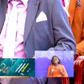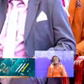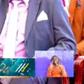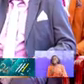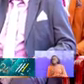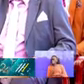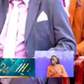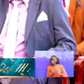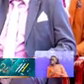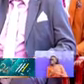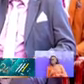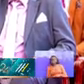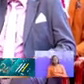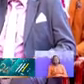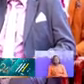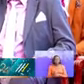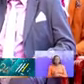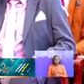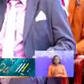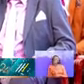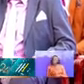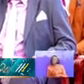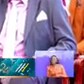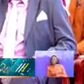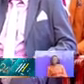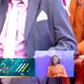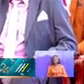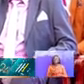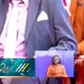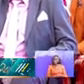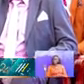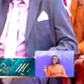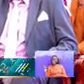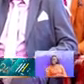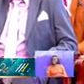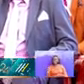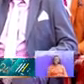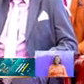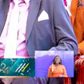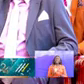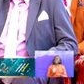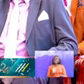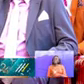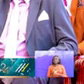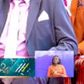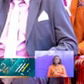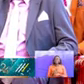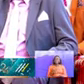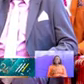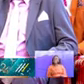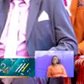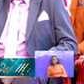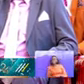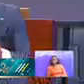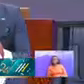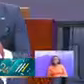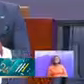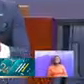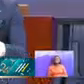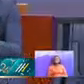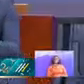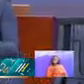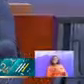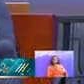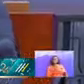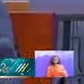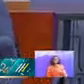them that's why now you can find a whole debate of Theologian is tithing bibilical listen the moment truths enter